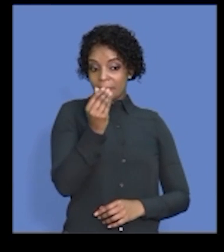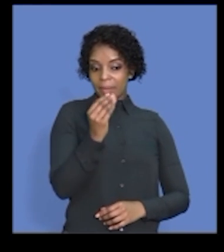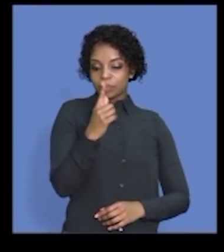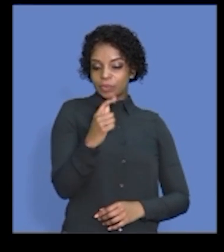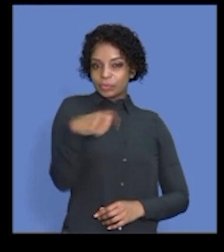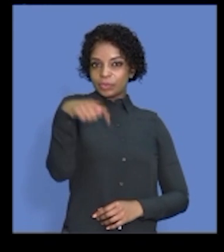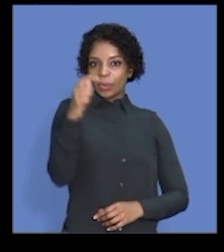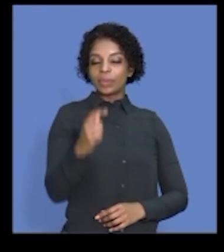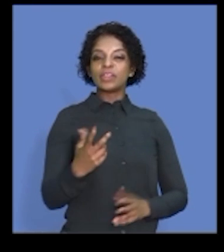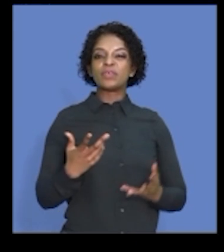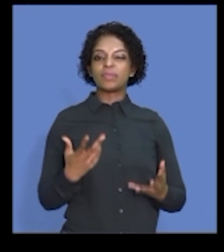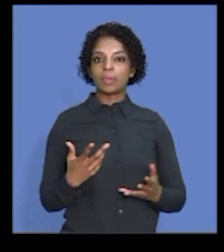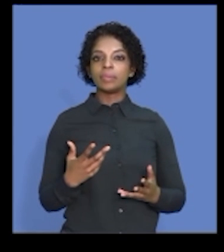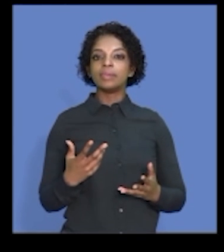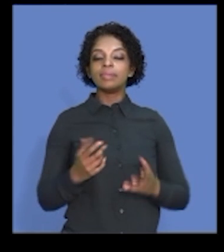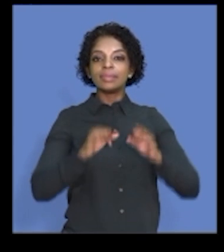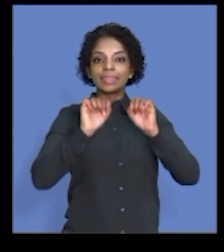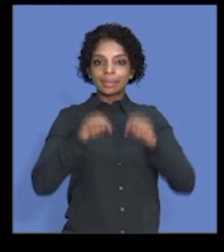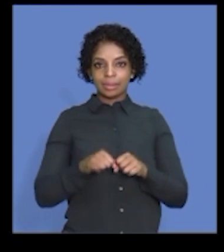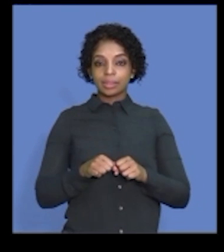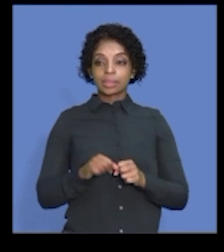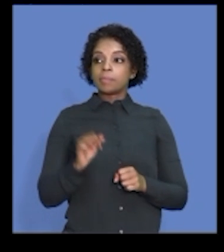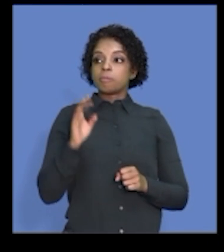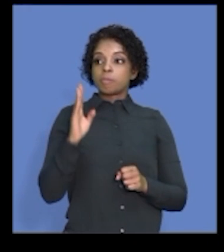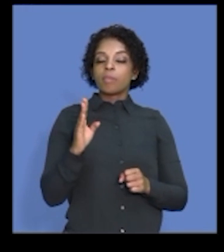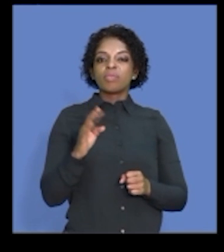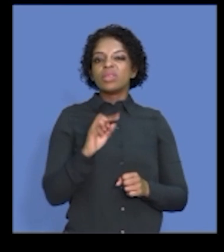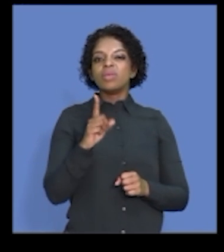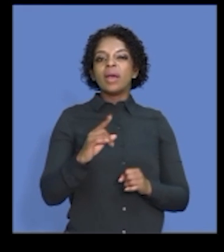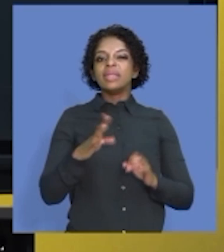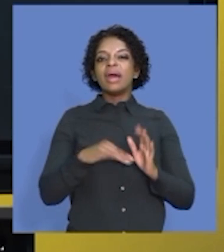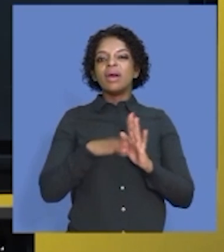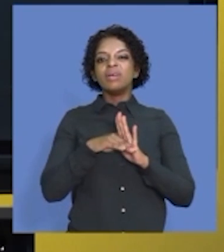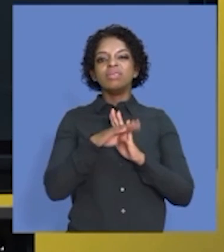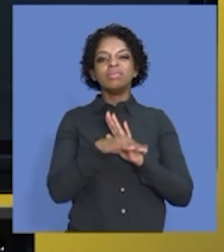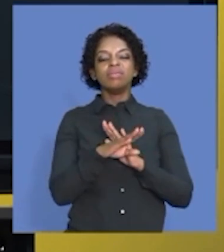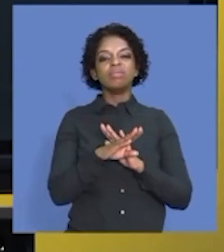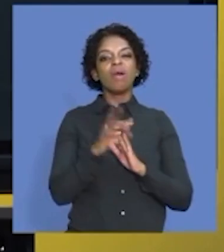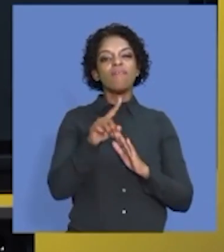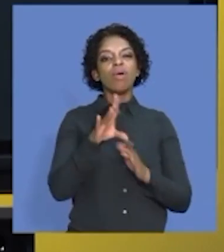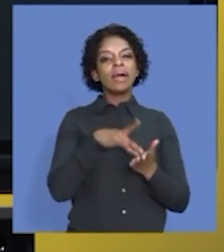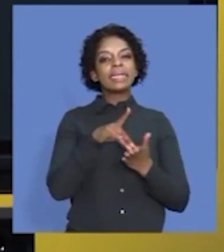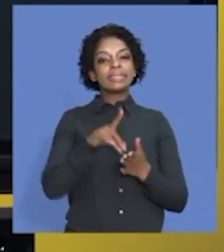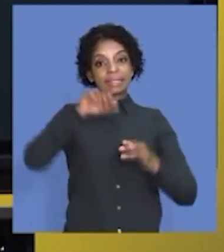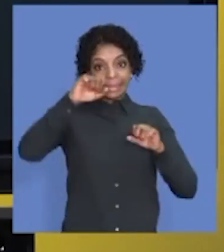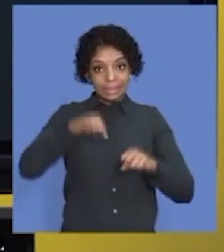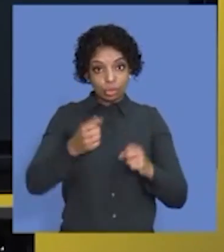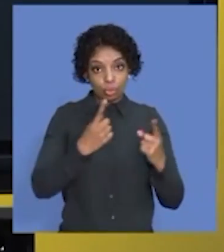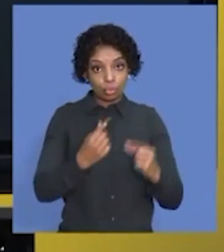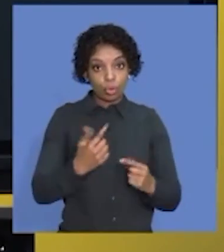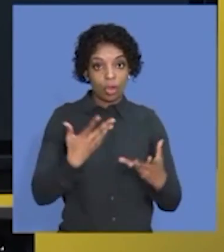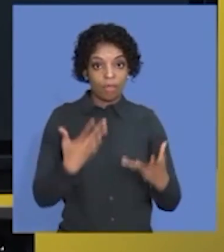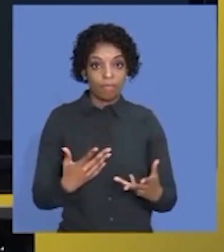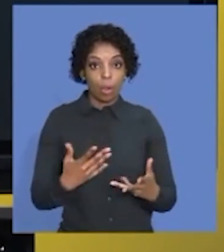for. So, although the purchase is an outflow of cash, and yes, people, when you are doing the cash flow